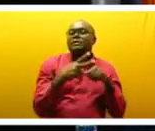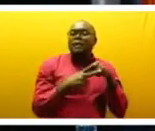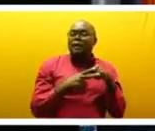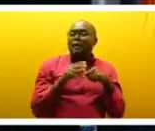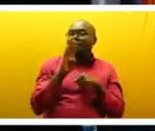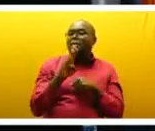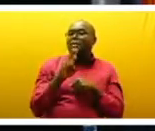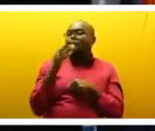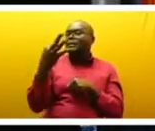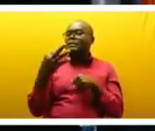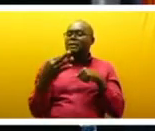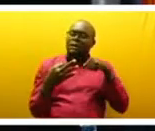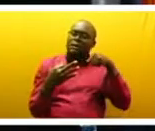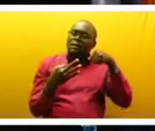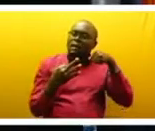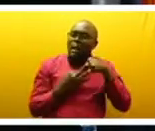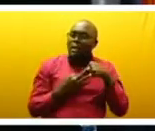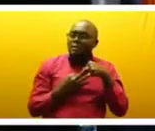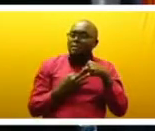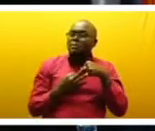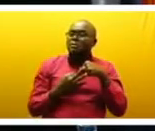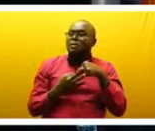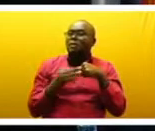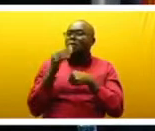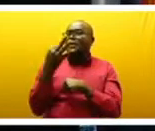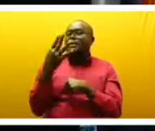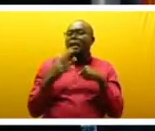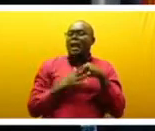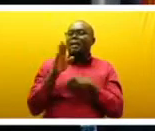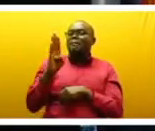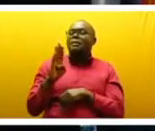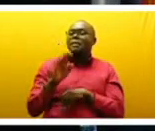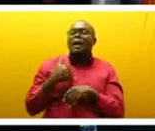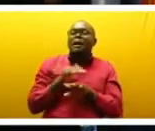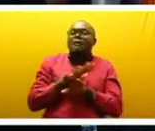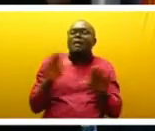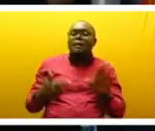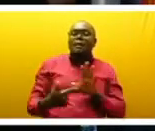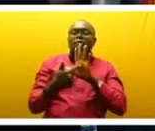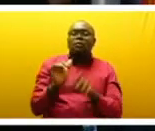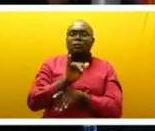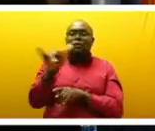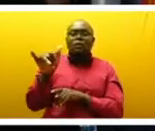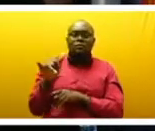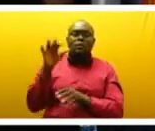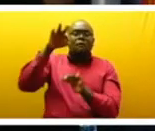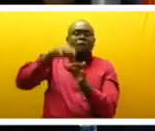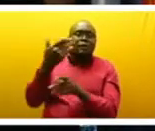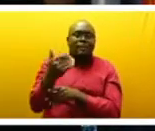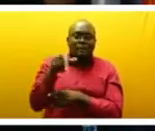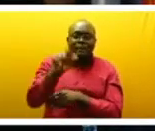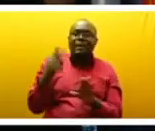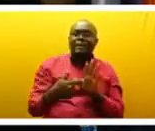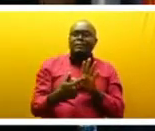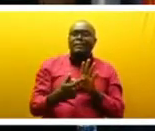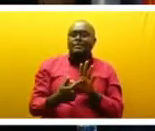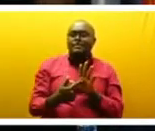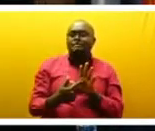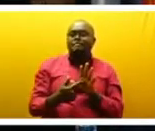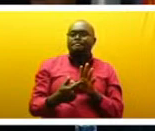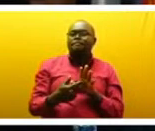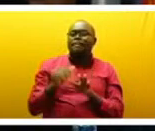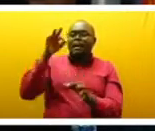38B, or 39B have anywhere to indicate stray ballots. They are indicated in a